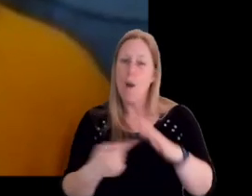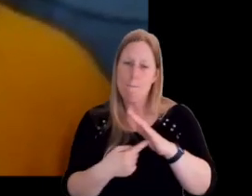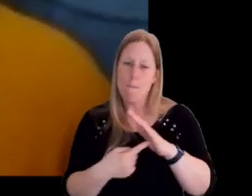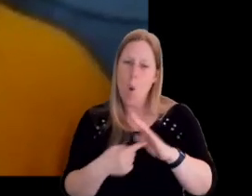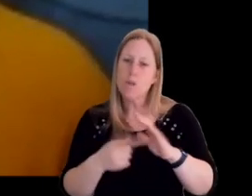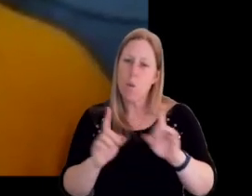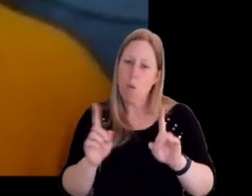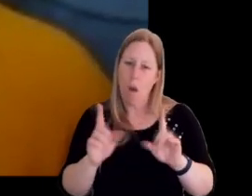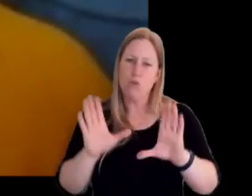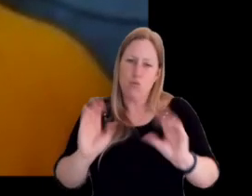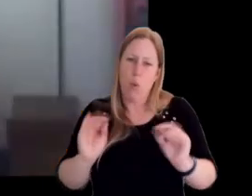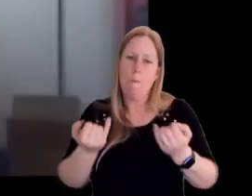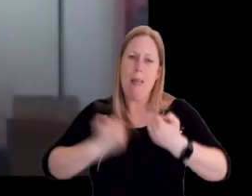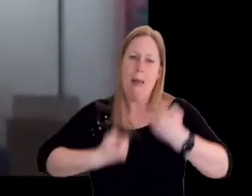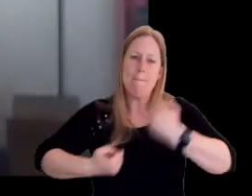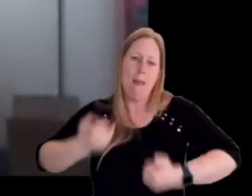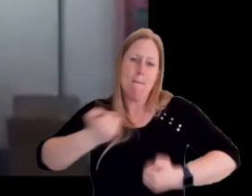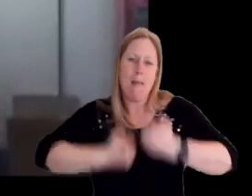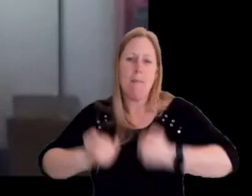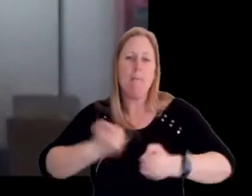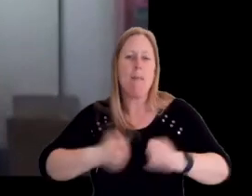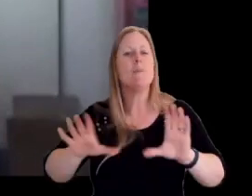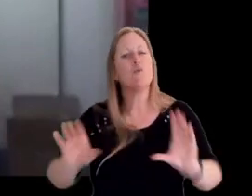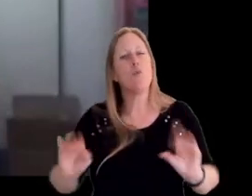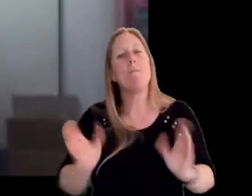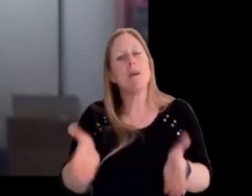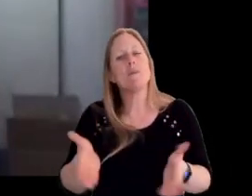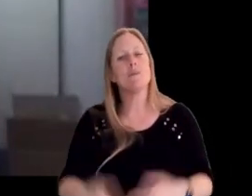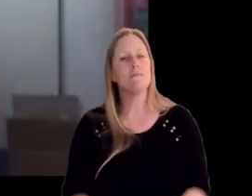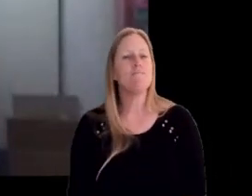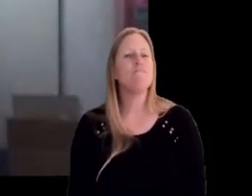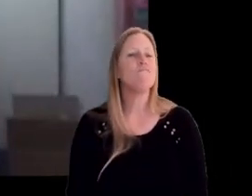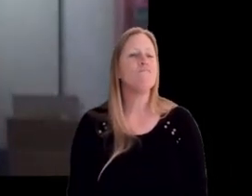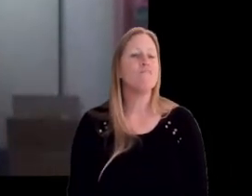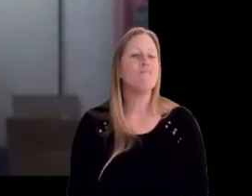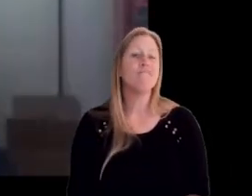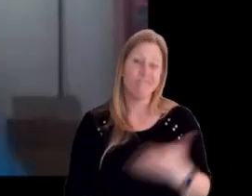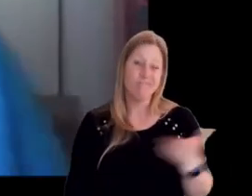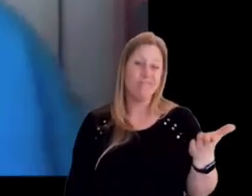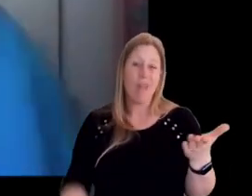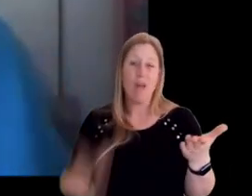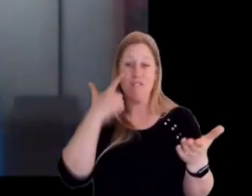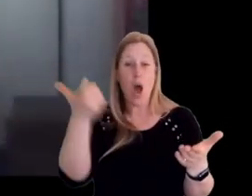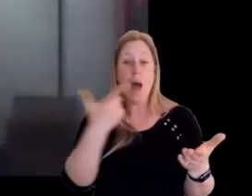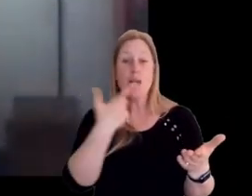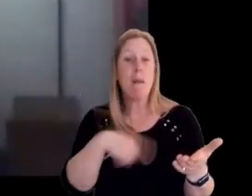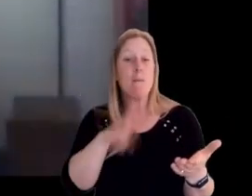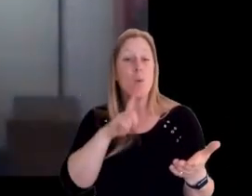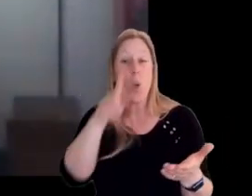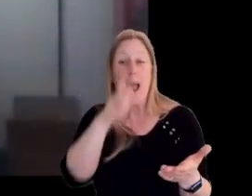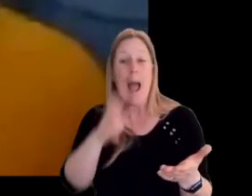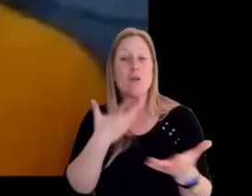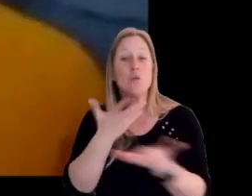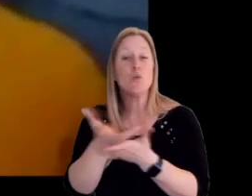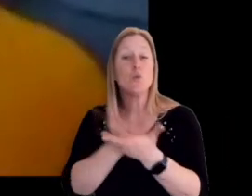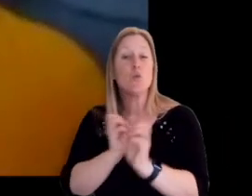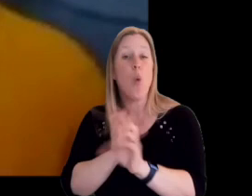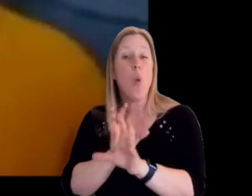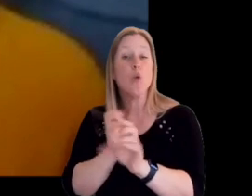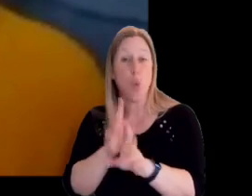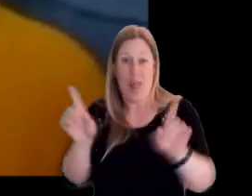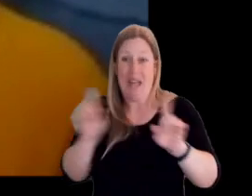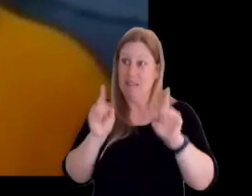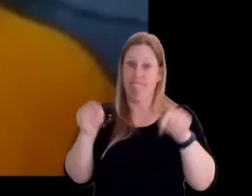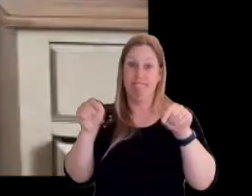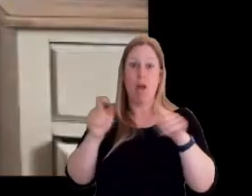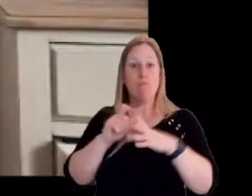blaming yourself. Yeah, and finding people who you can talk to about this, and that's what this project seems like it's